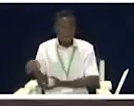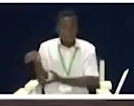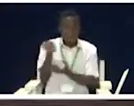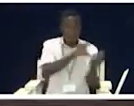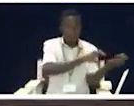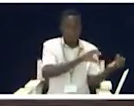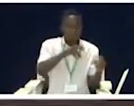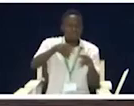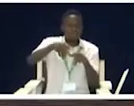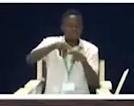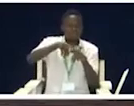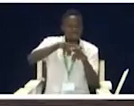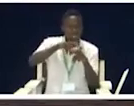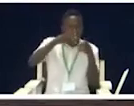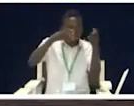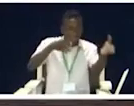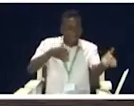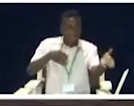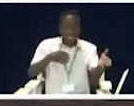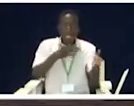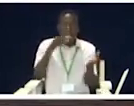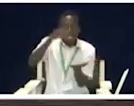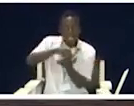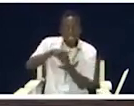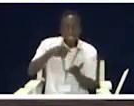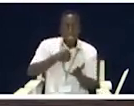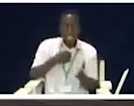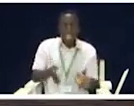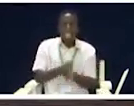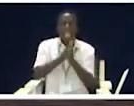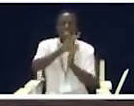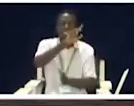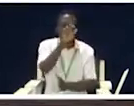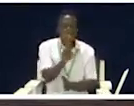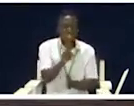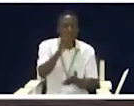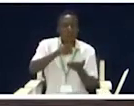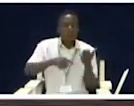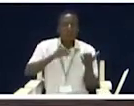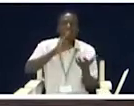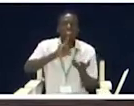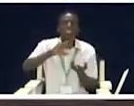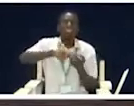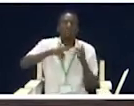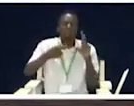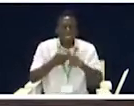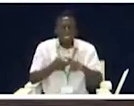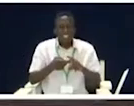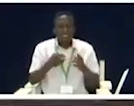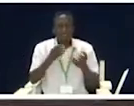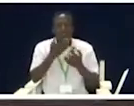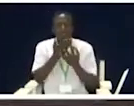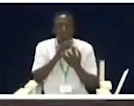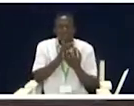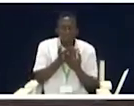river and he poured salt in it. Again, I ask you a question. What is the relationship between salt and bitterness?